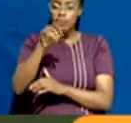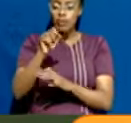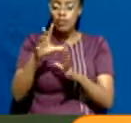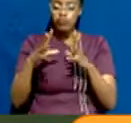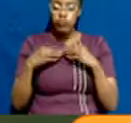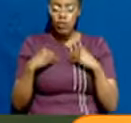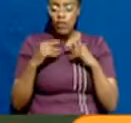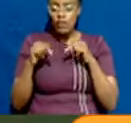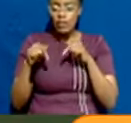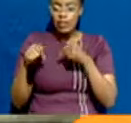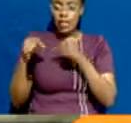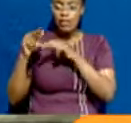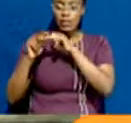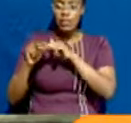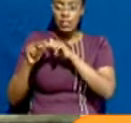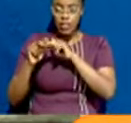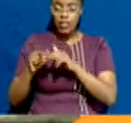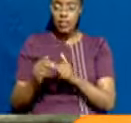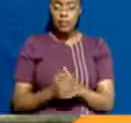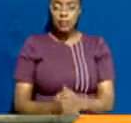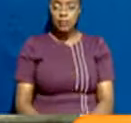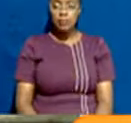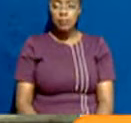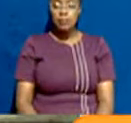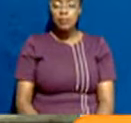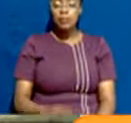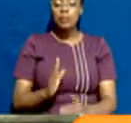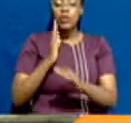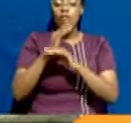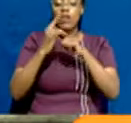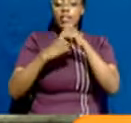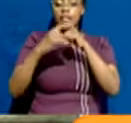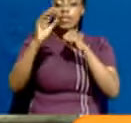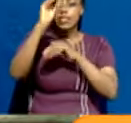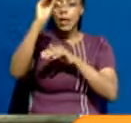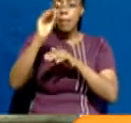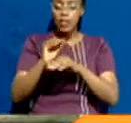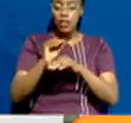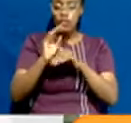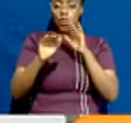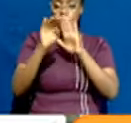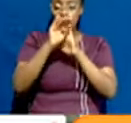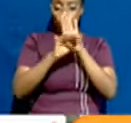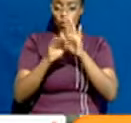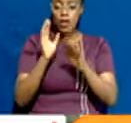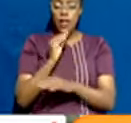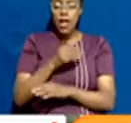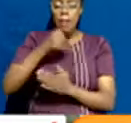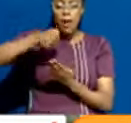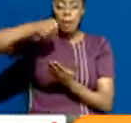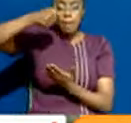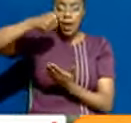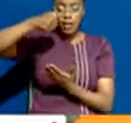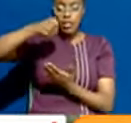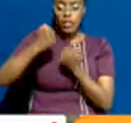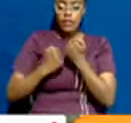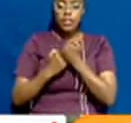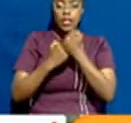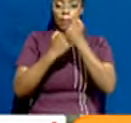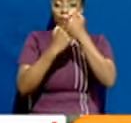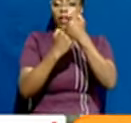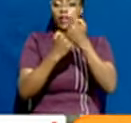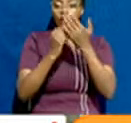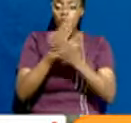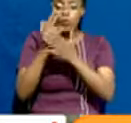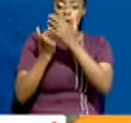of self-reliance. At the moment, over 60% of our program's budget is financed